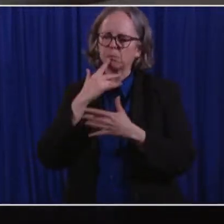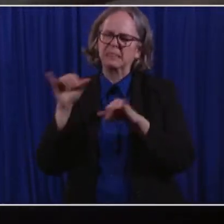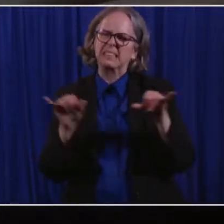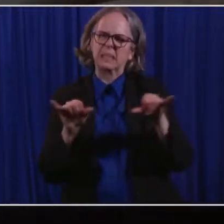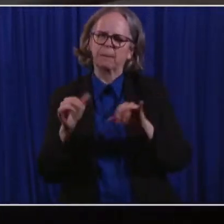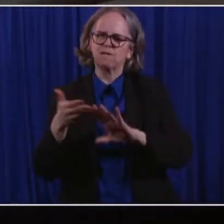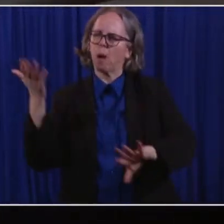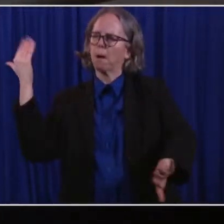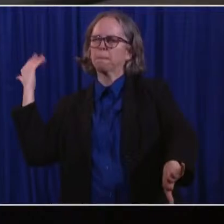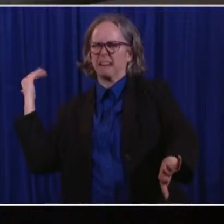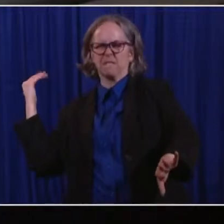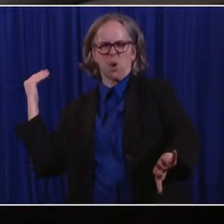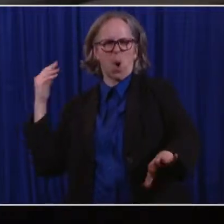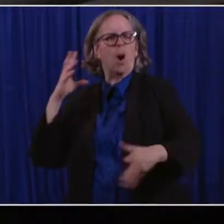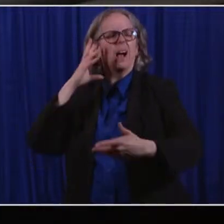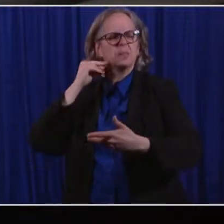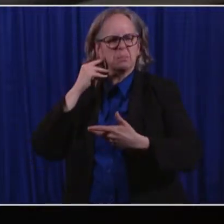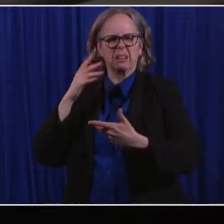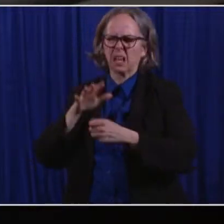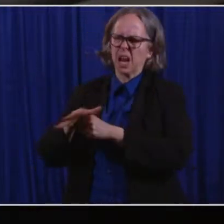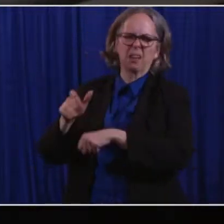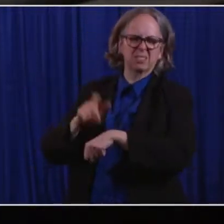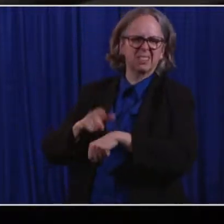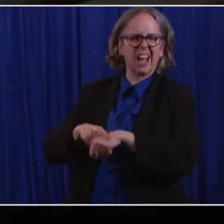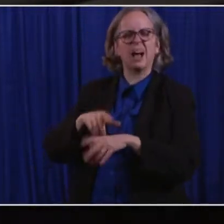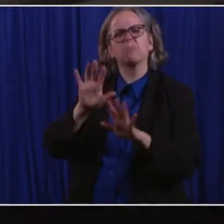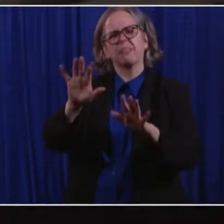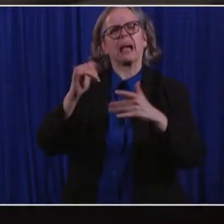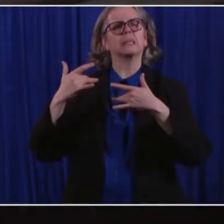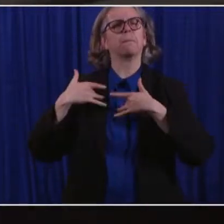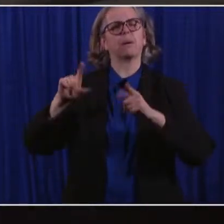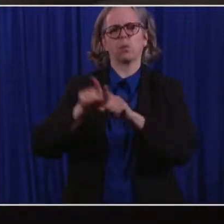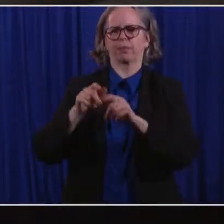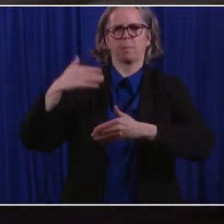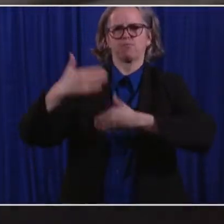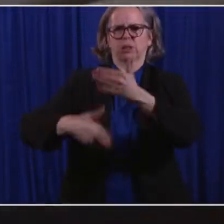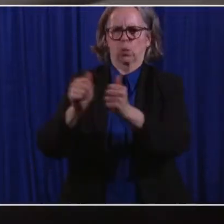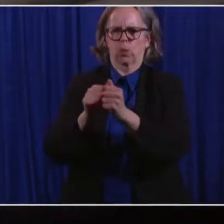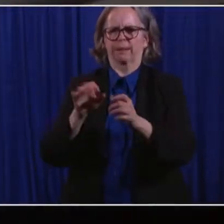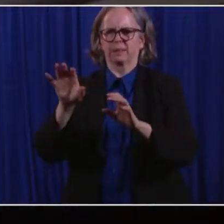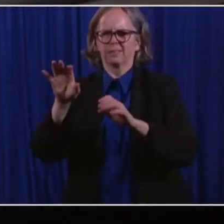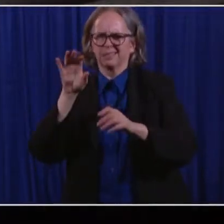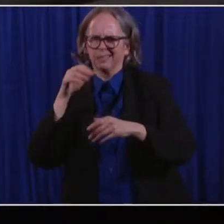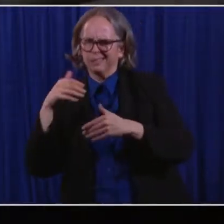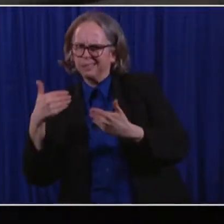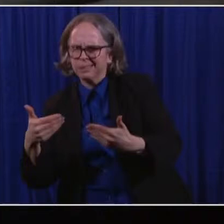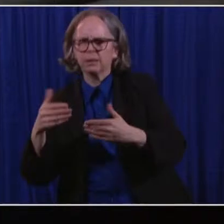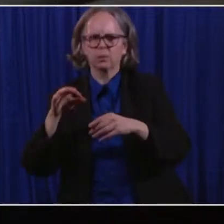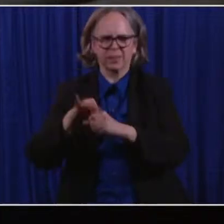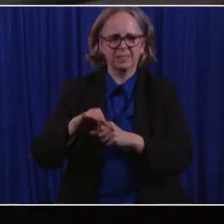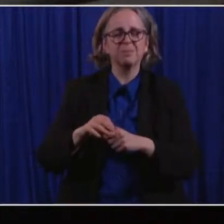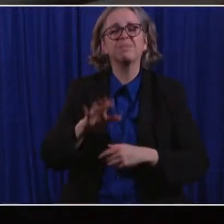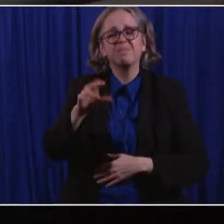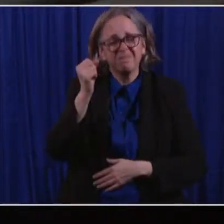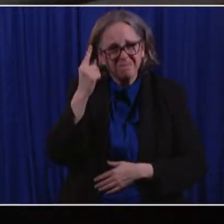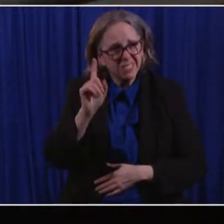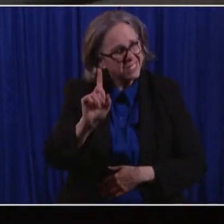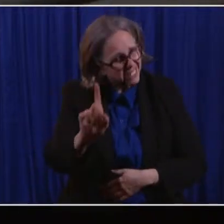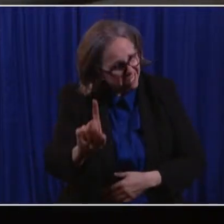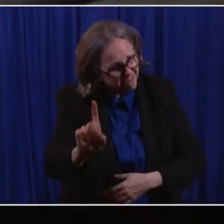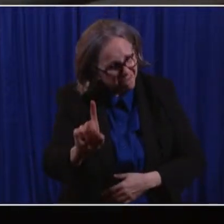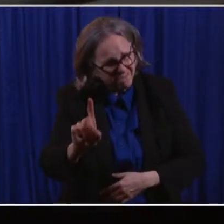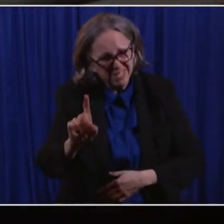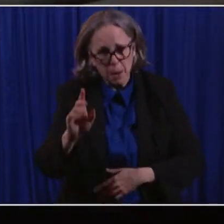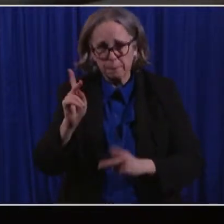previous resignations in recent history. Of course, make no mistake that Ohioans in the 11th district are going to have the